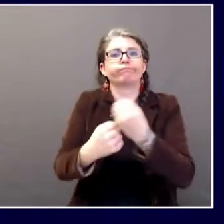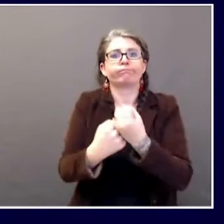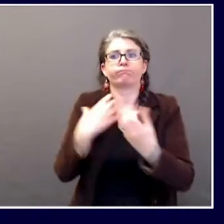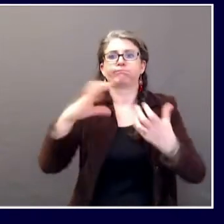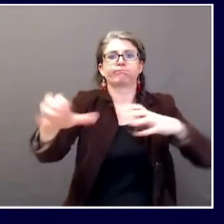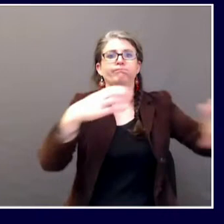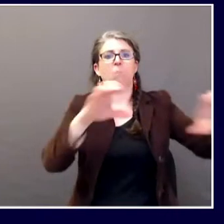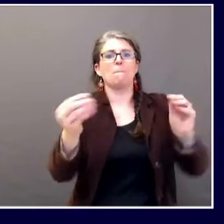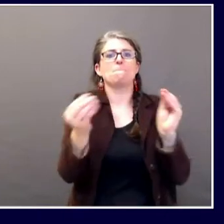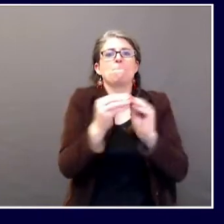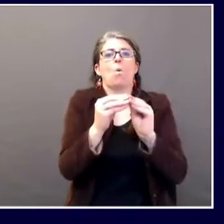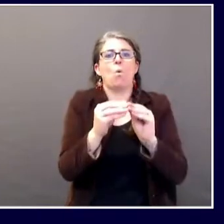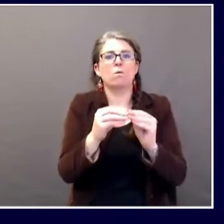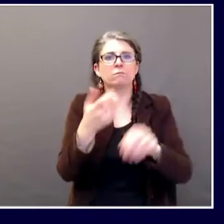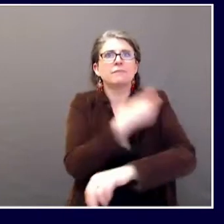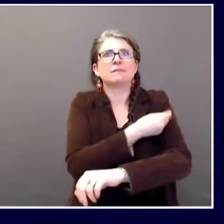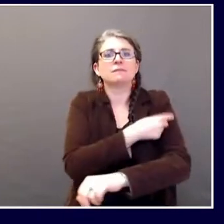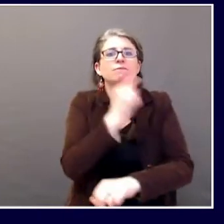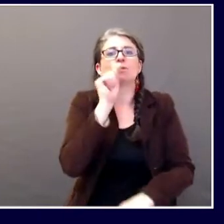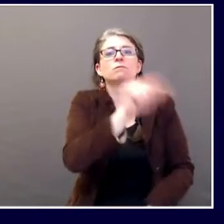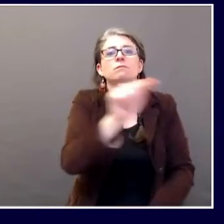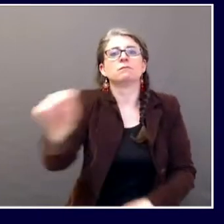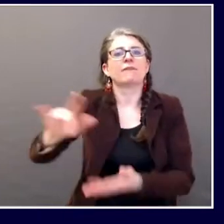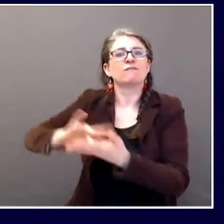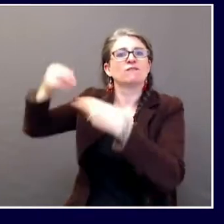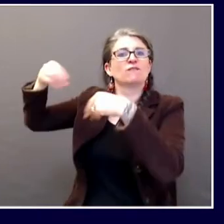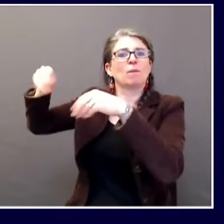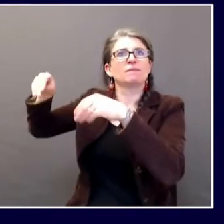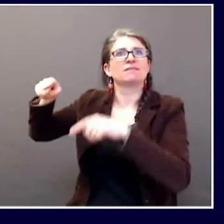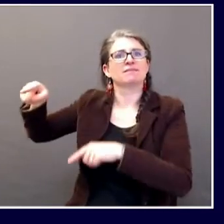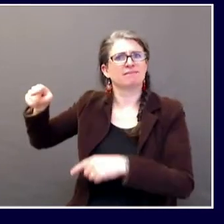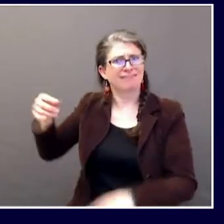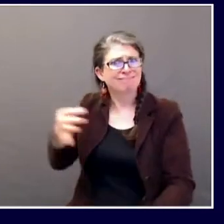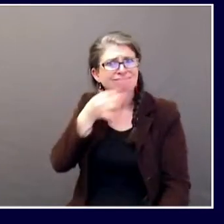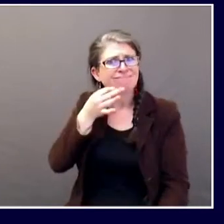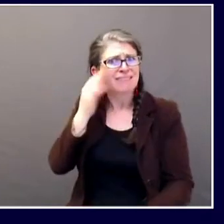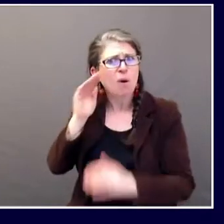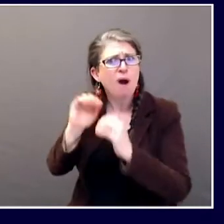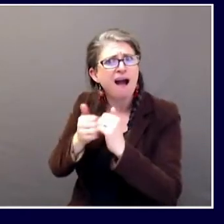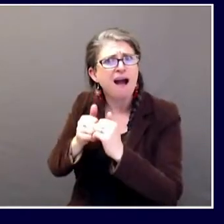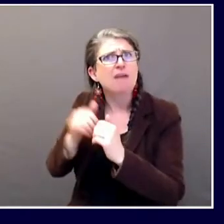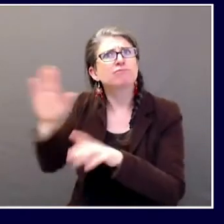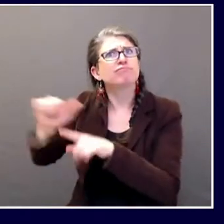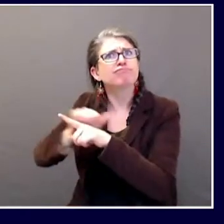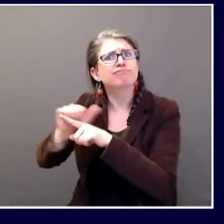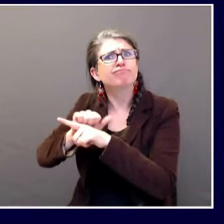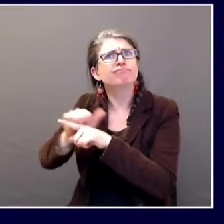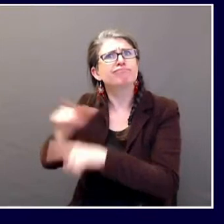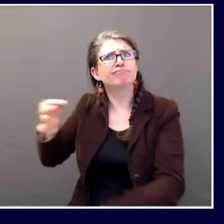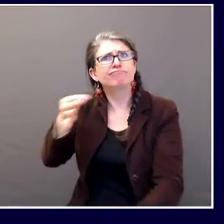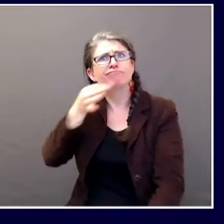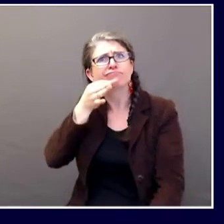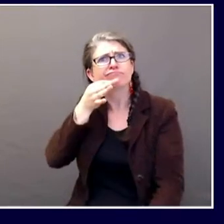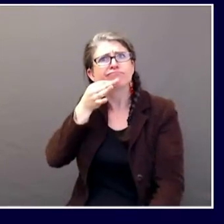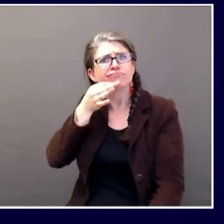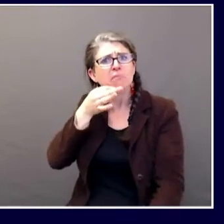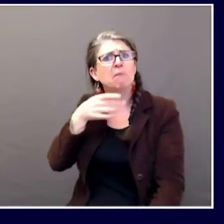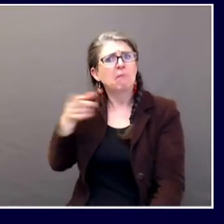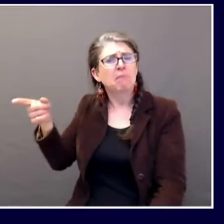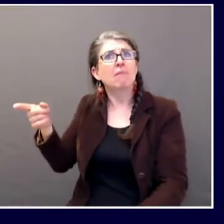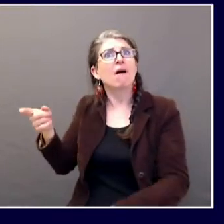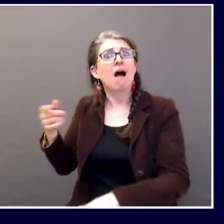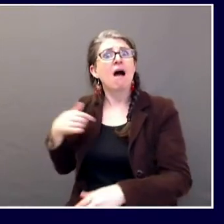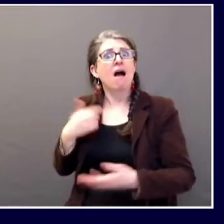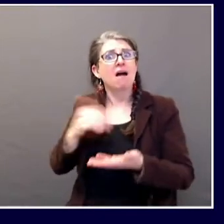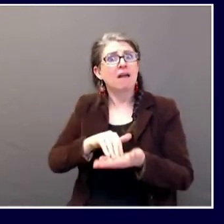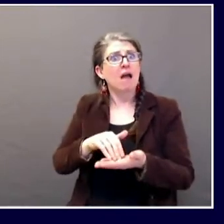third clinics to long-term care facilities, assisted living facilities. So we're looking to move doses away from some of the